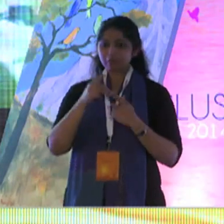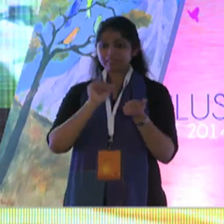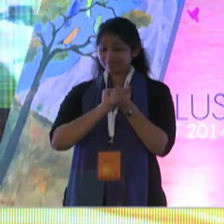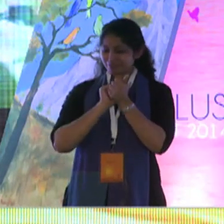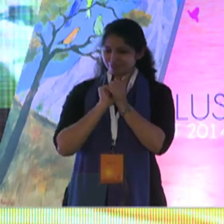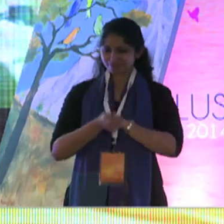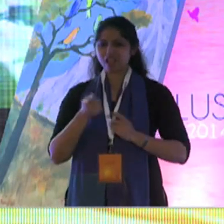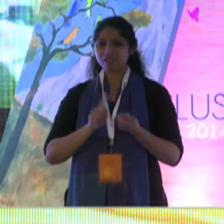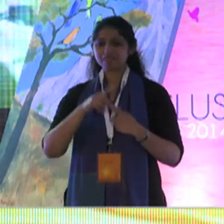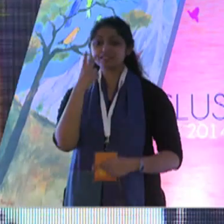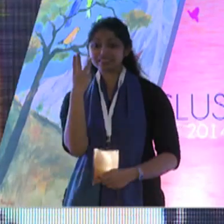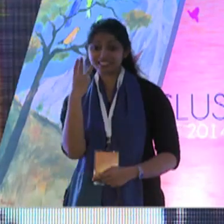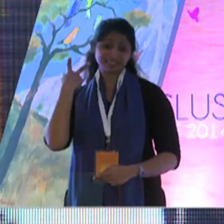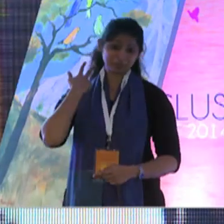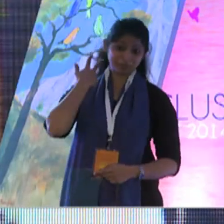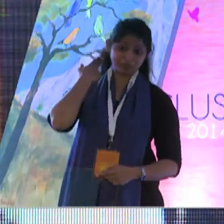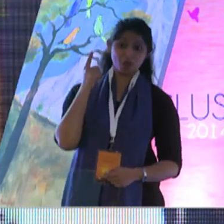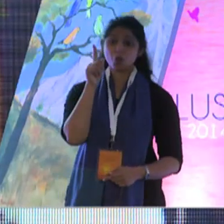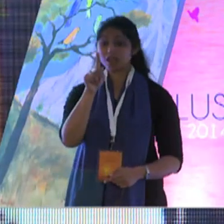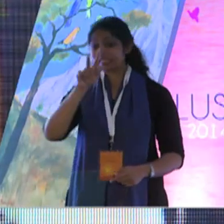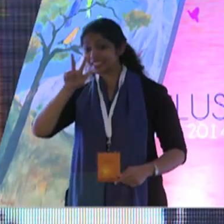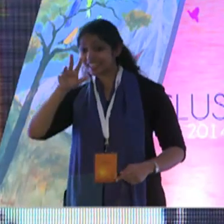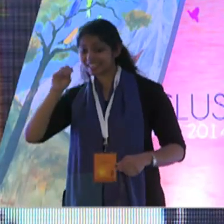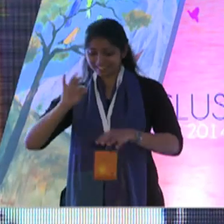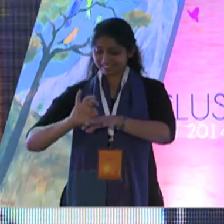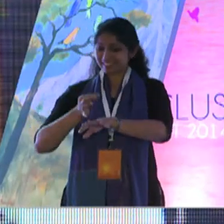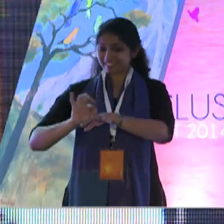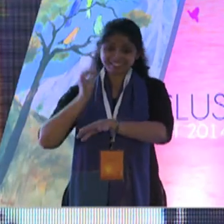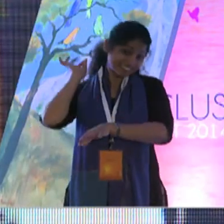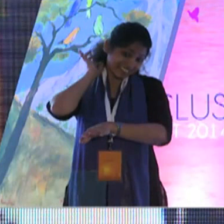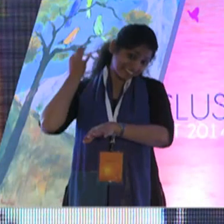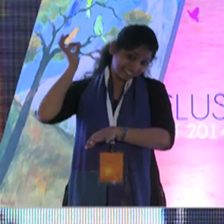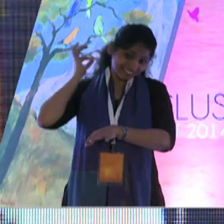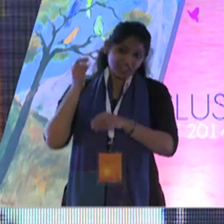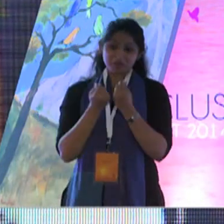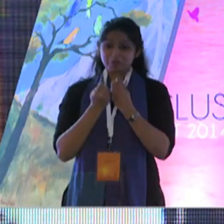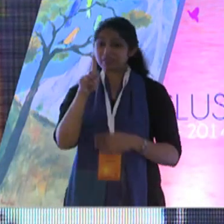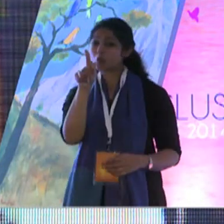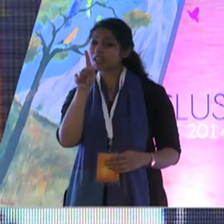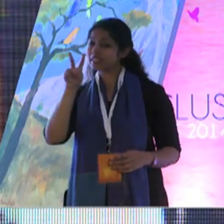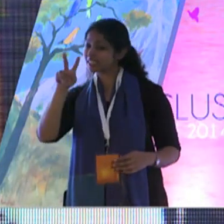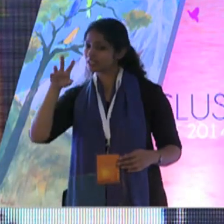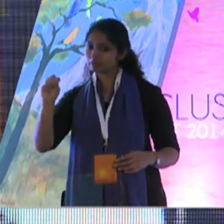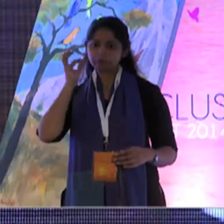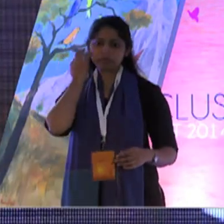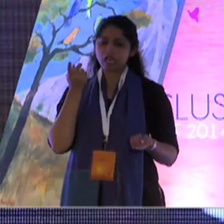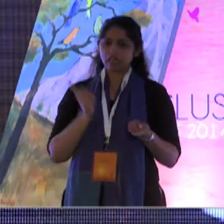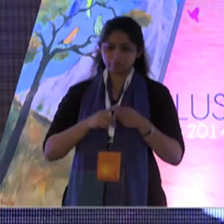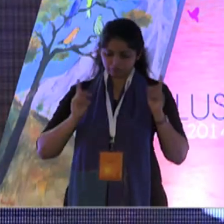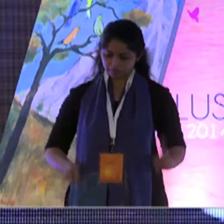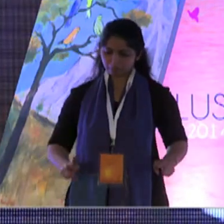surgeries, 183 stitches, she told me, between the shoulder blades made things even worse as a result.